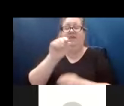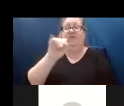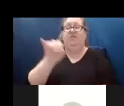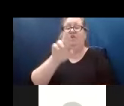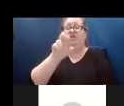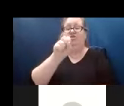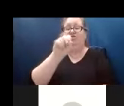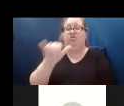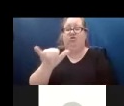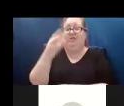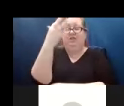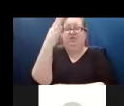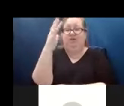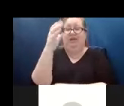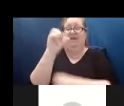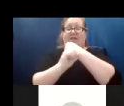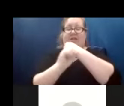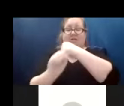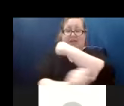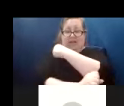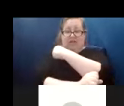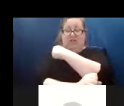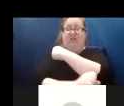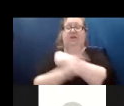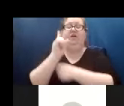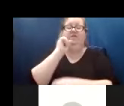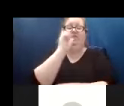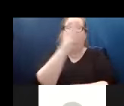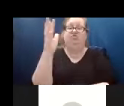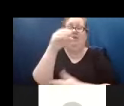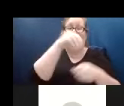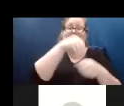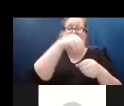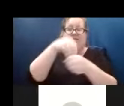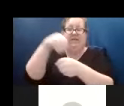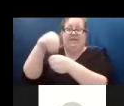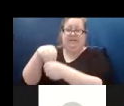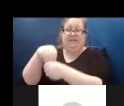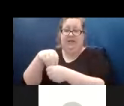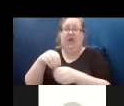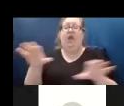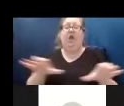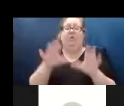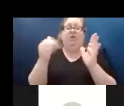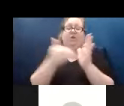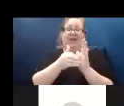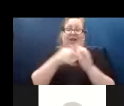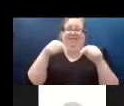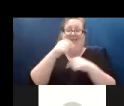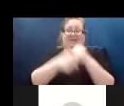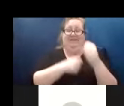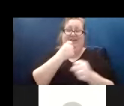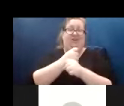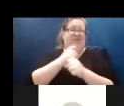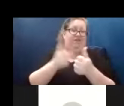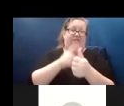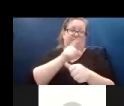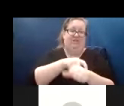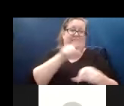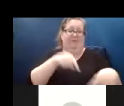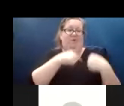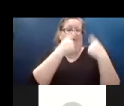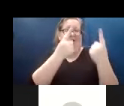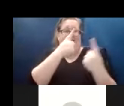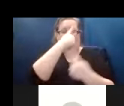tree plantings, which we are going to do again this year for the first time in a couple of years, due to